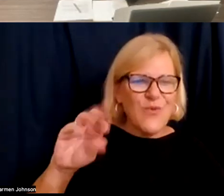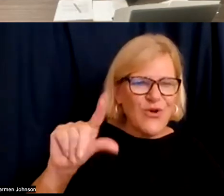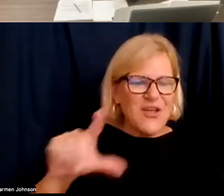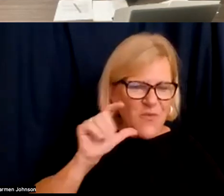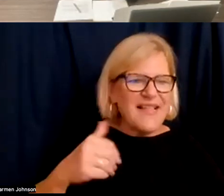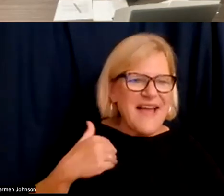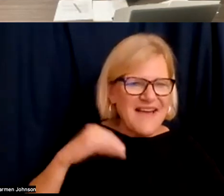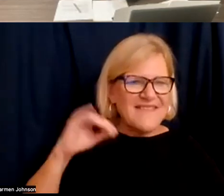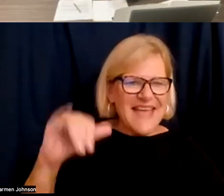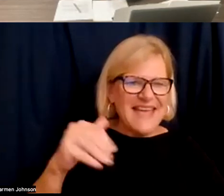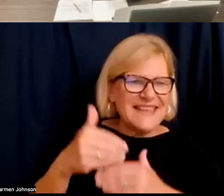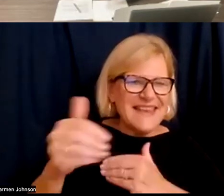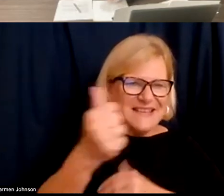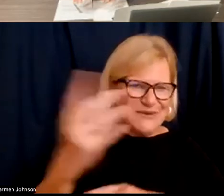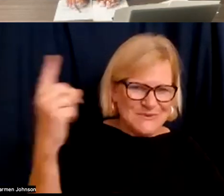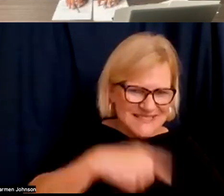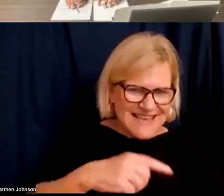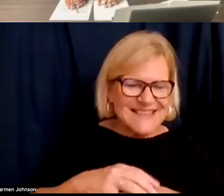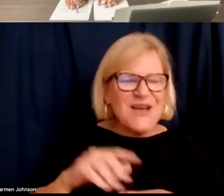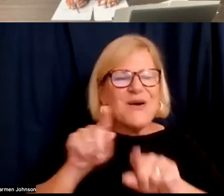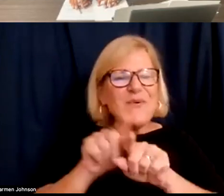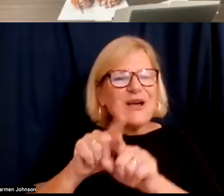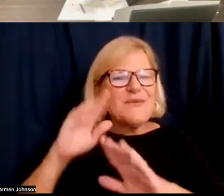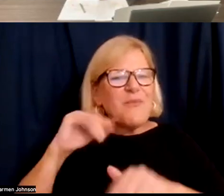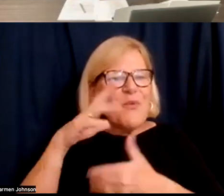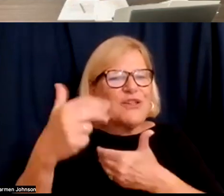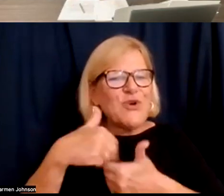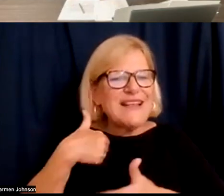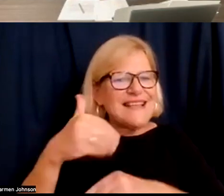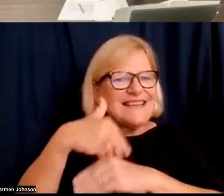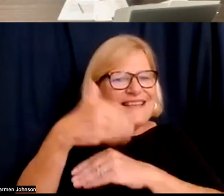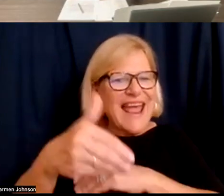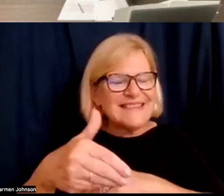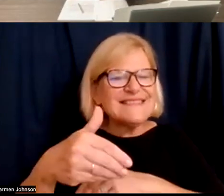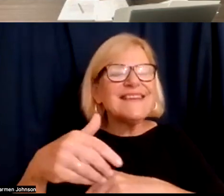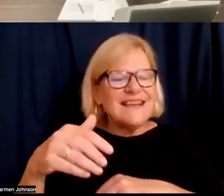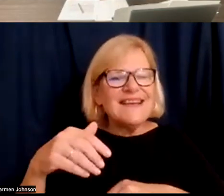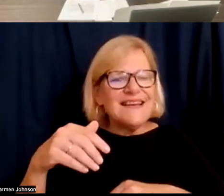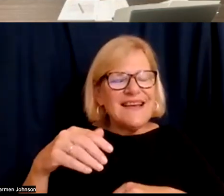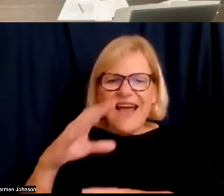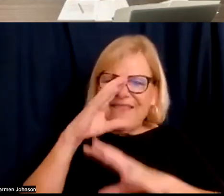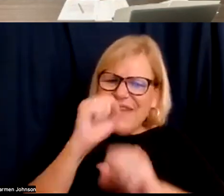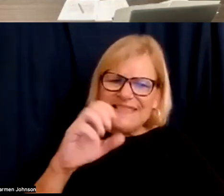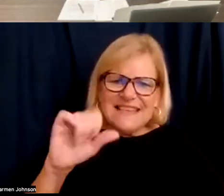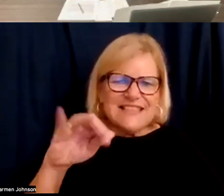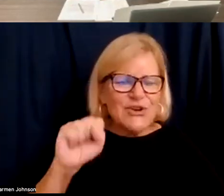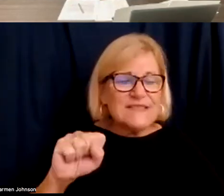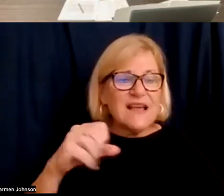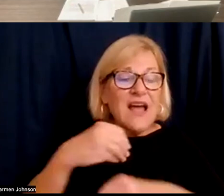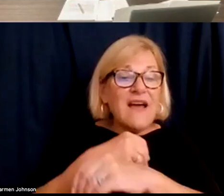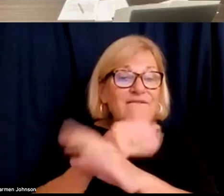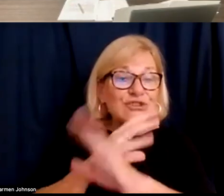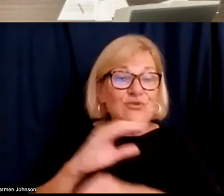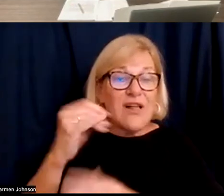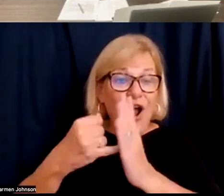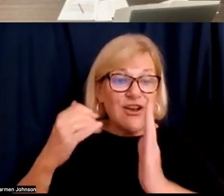that in the next few days. We also hope that you join us for our next installment of this fascinating series, Virtual Artist